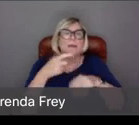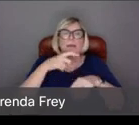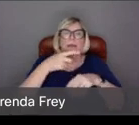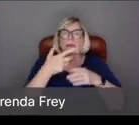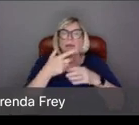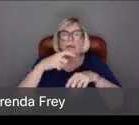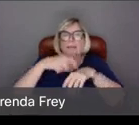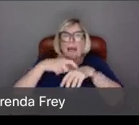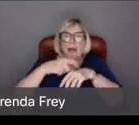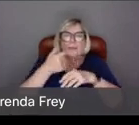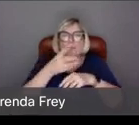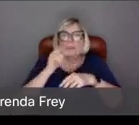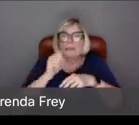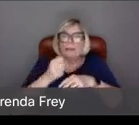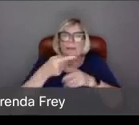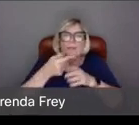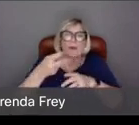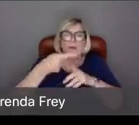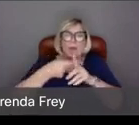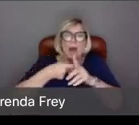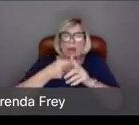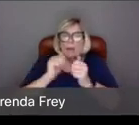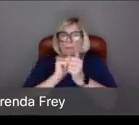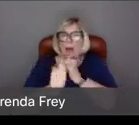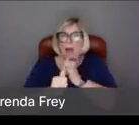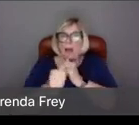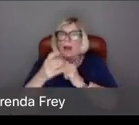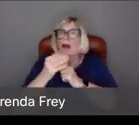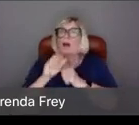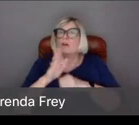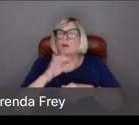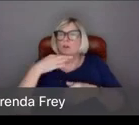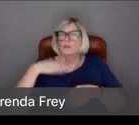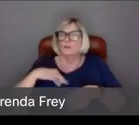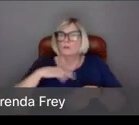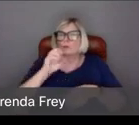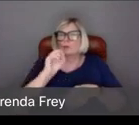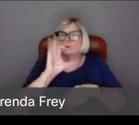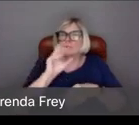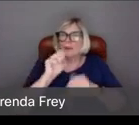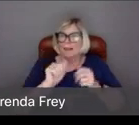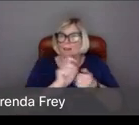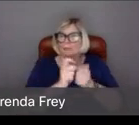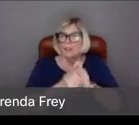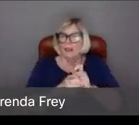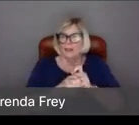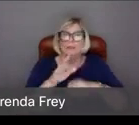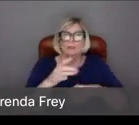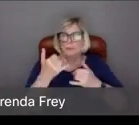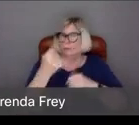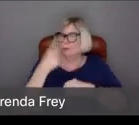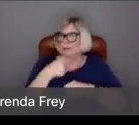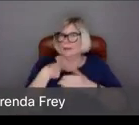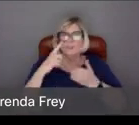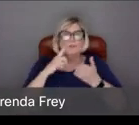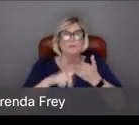that. That's an awesome point, David. Thank you for making that. And actually just today, I was checking my credit score because